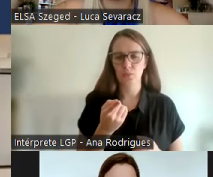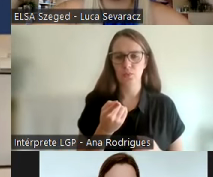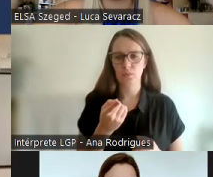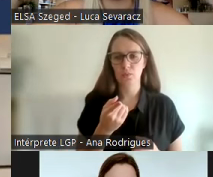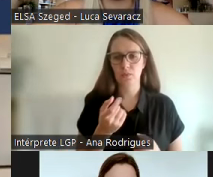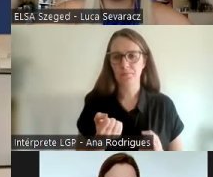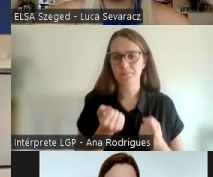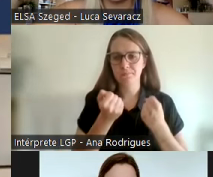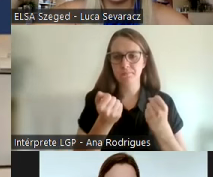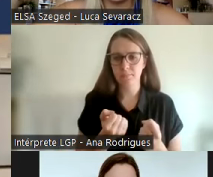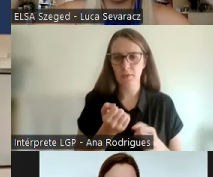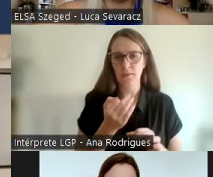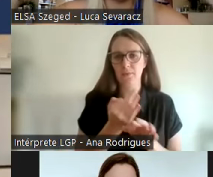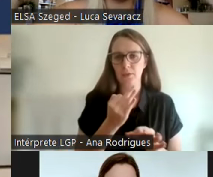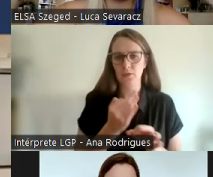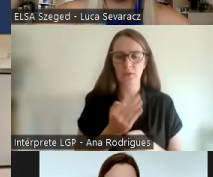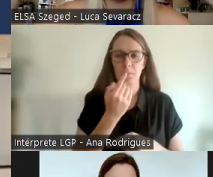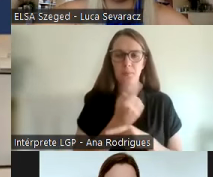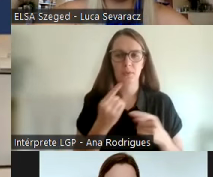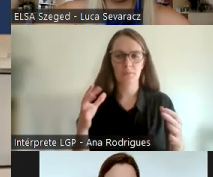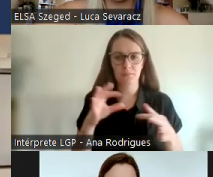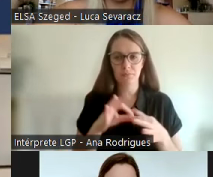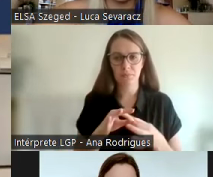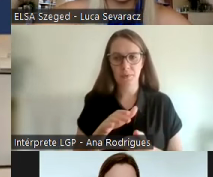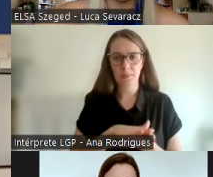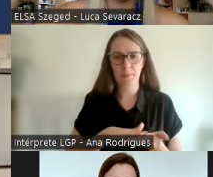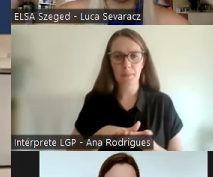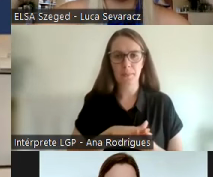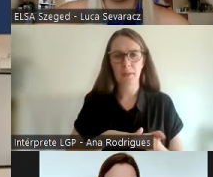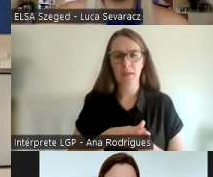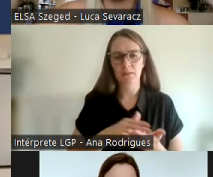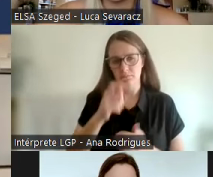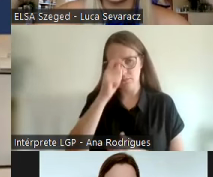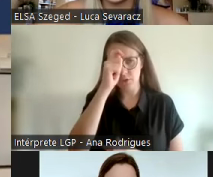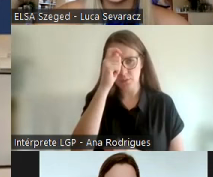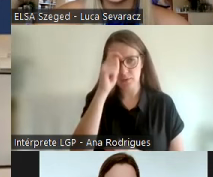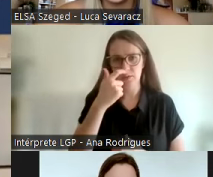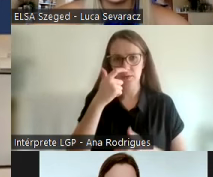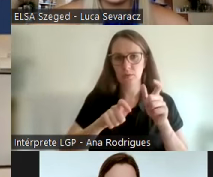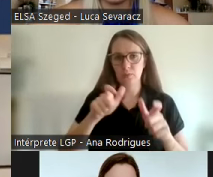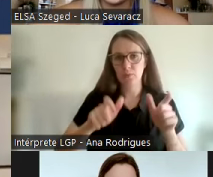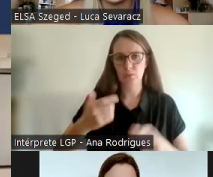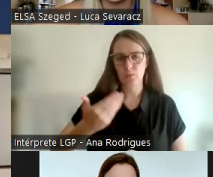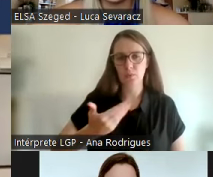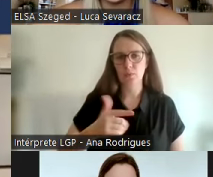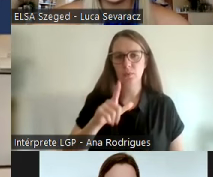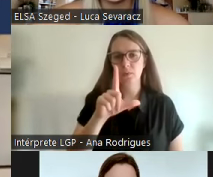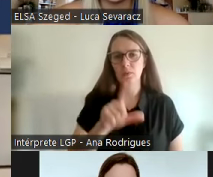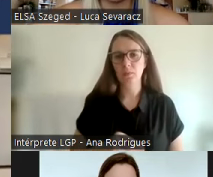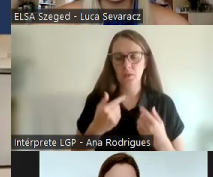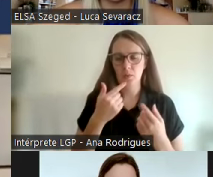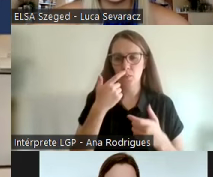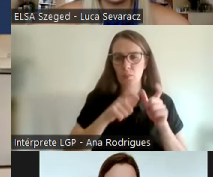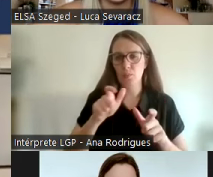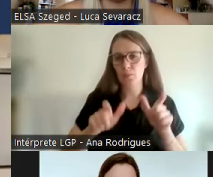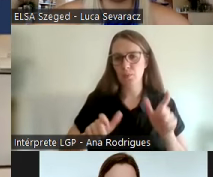also celebrated ASA's fundamental values of respecting human dignity and cultural diversity. By initiating such